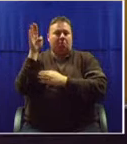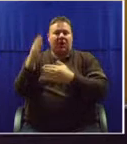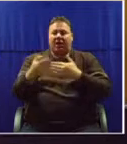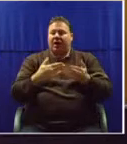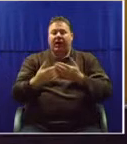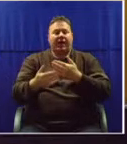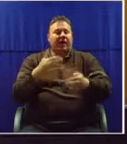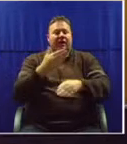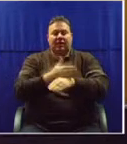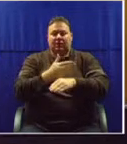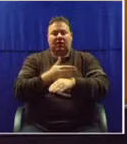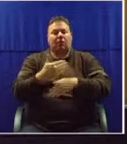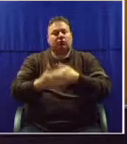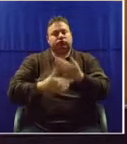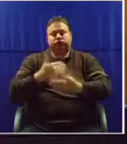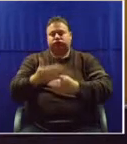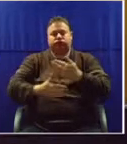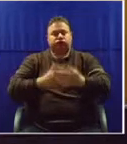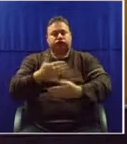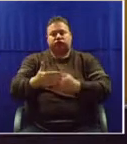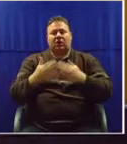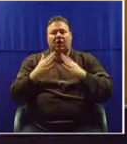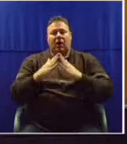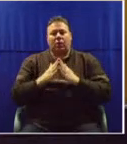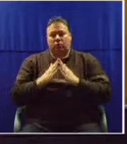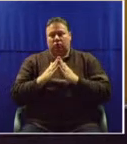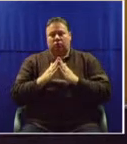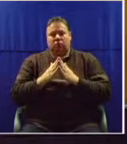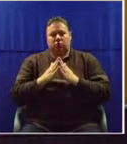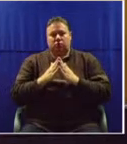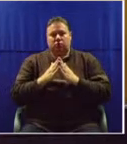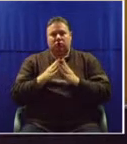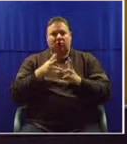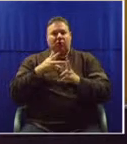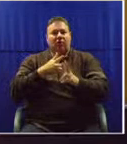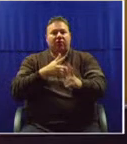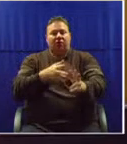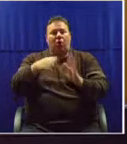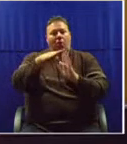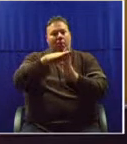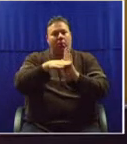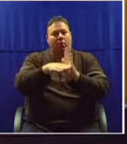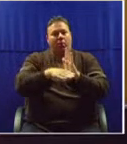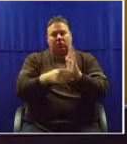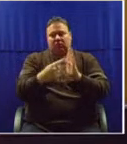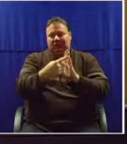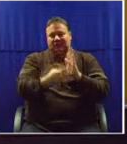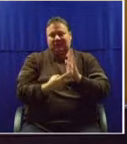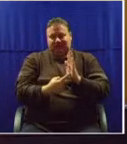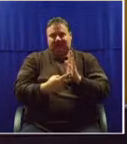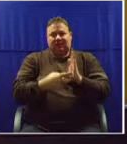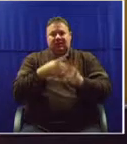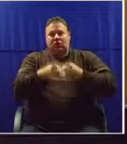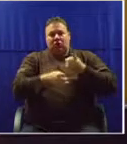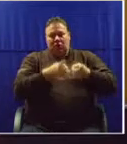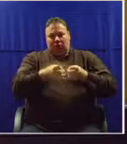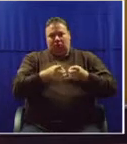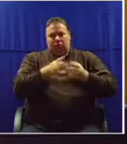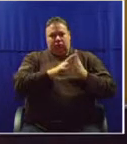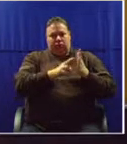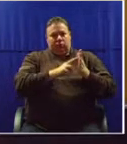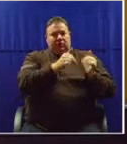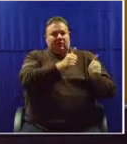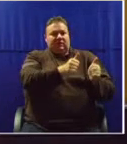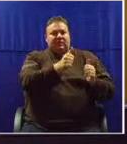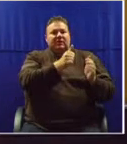during the proceedings of the House in terms of the procedure prescribed in rule 66. By stating that